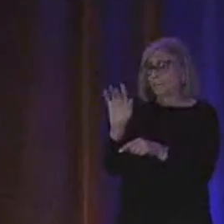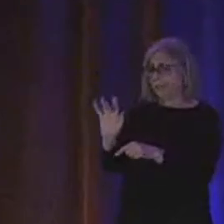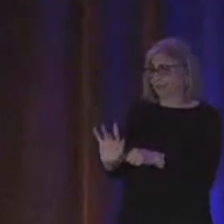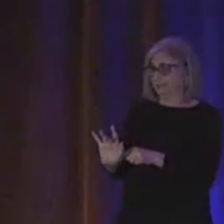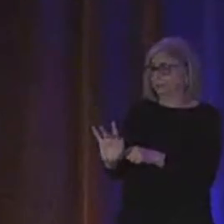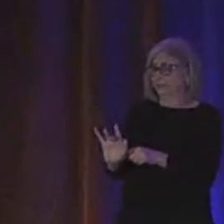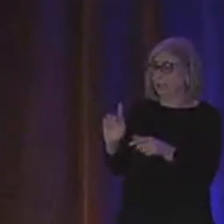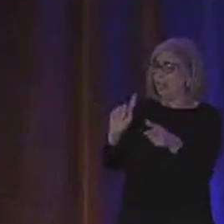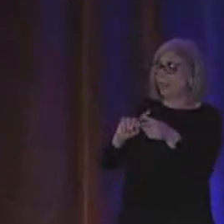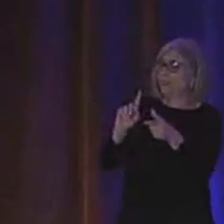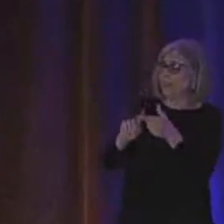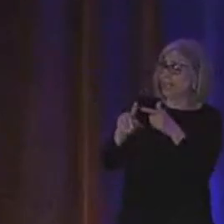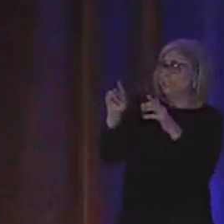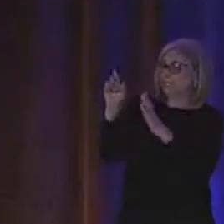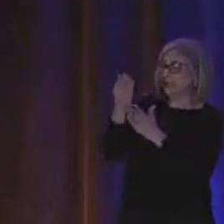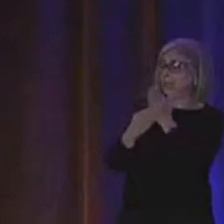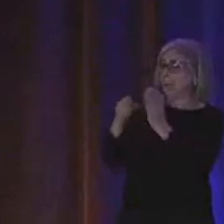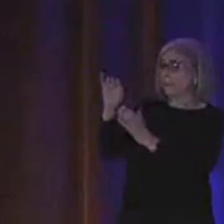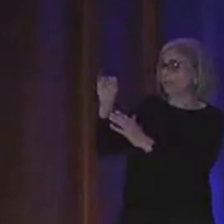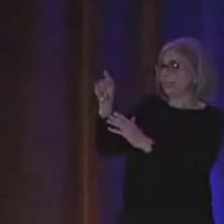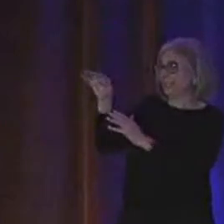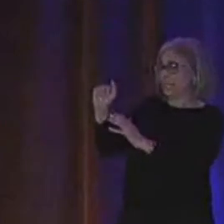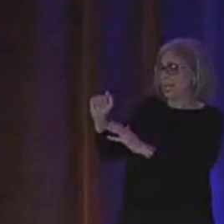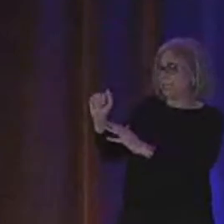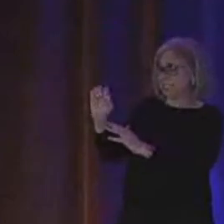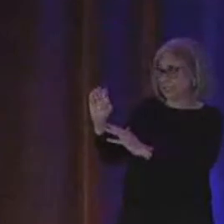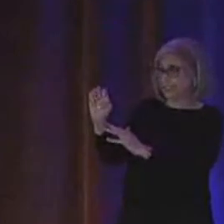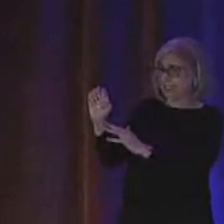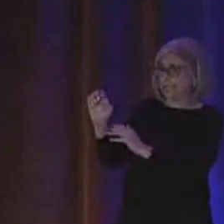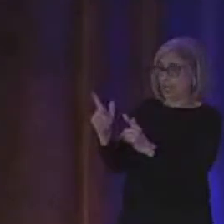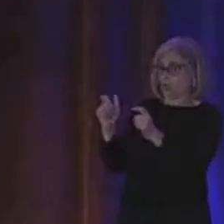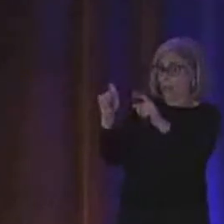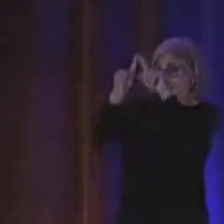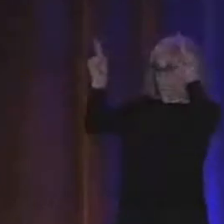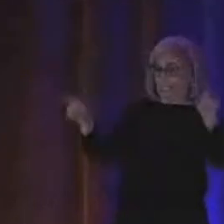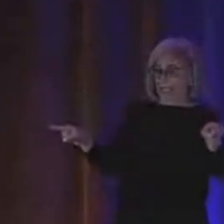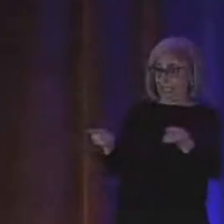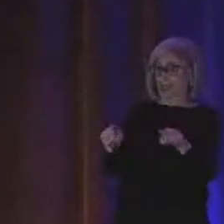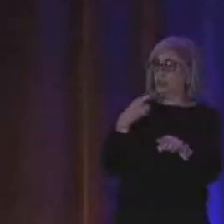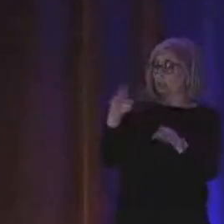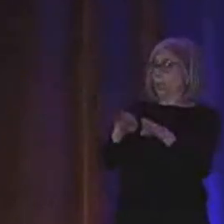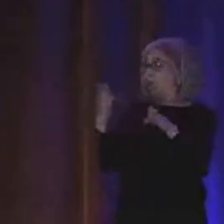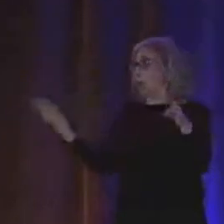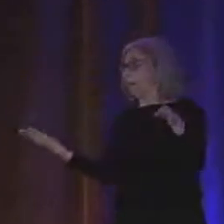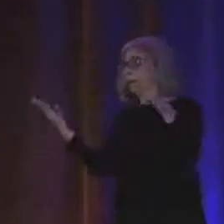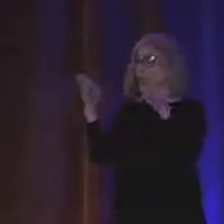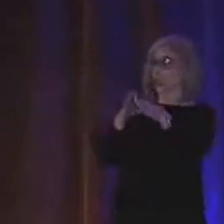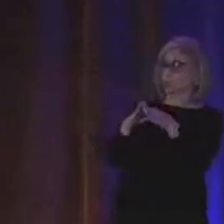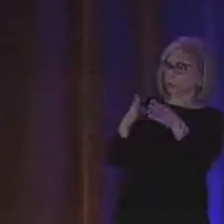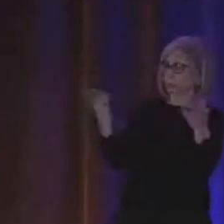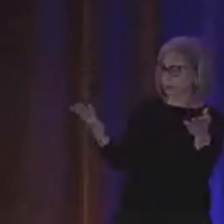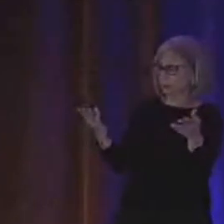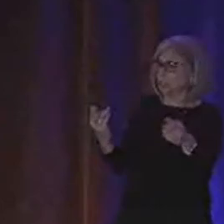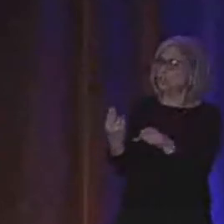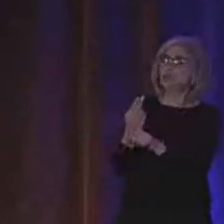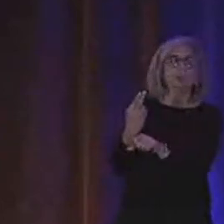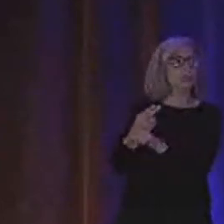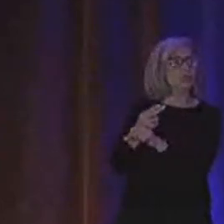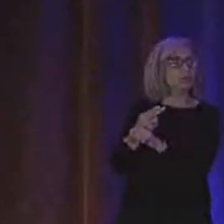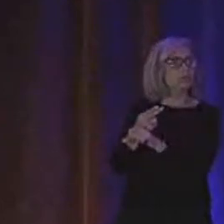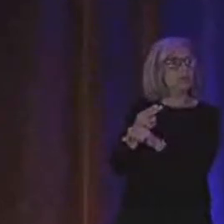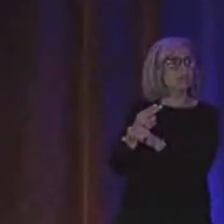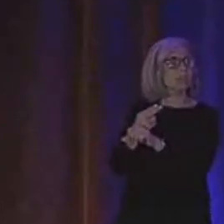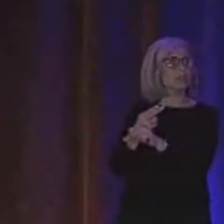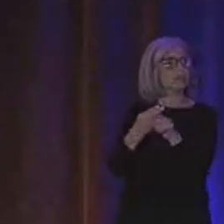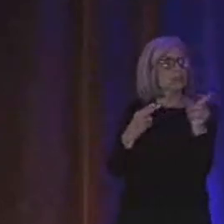do some state and click handlers to toggle the container open and closed. So you use the use